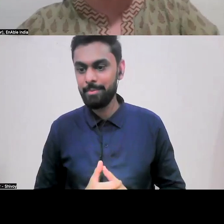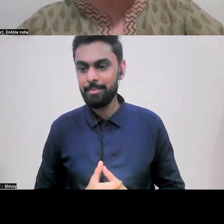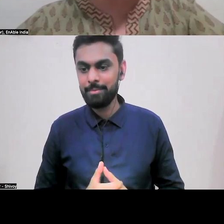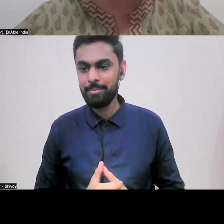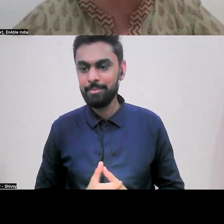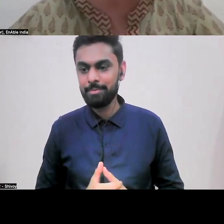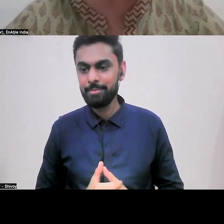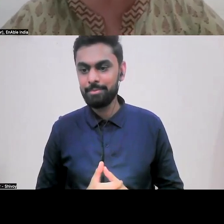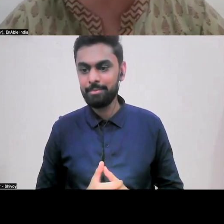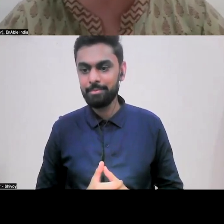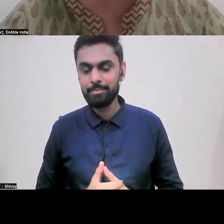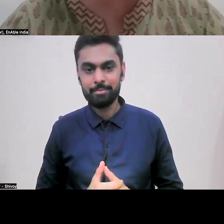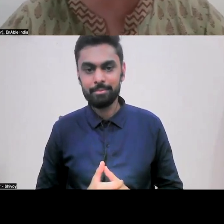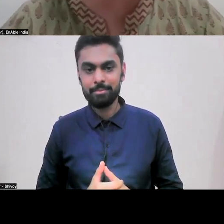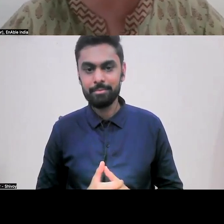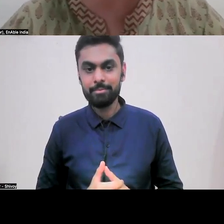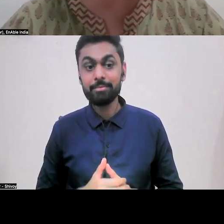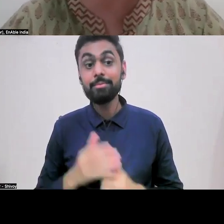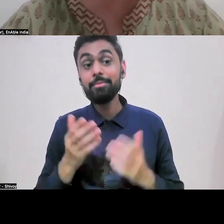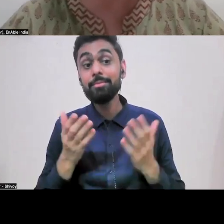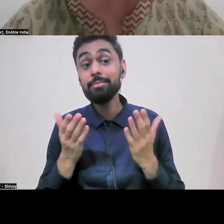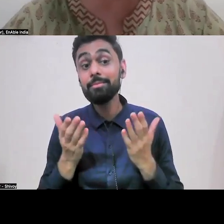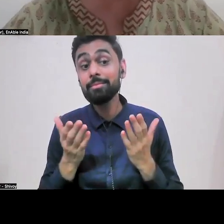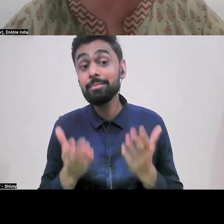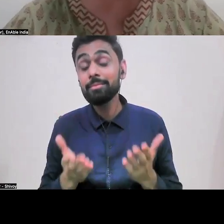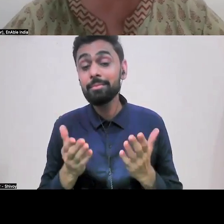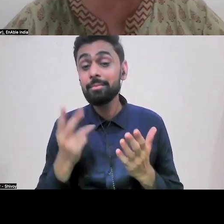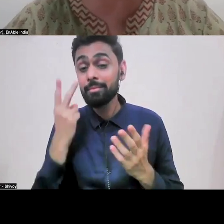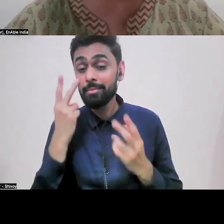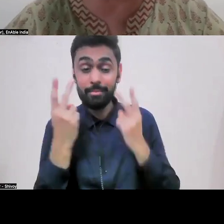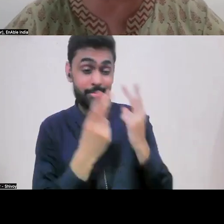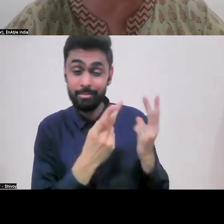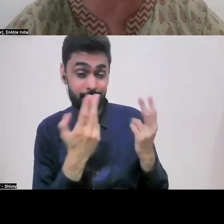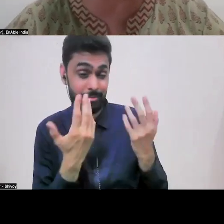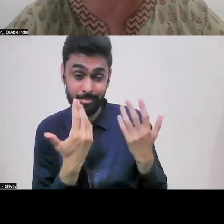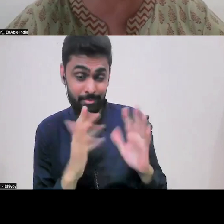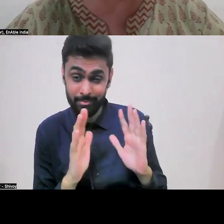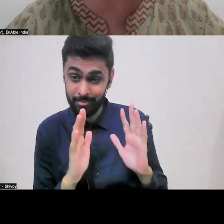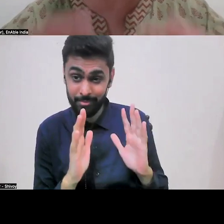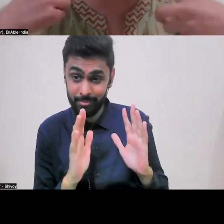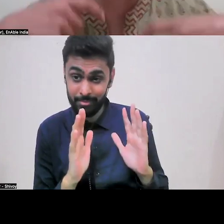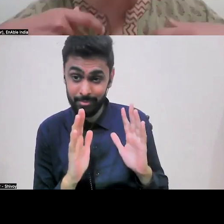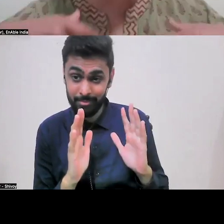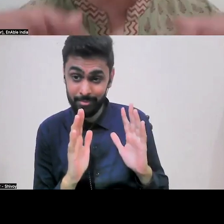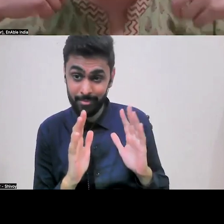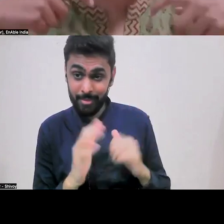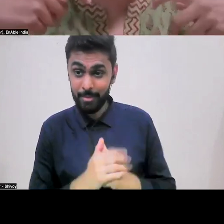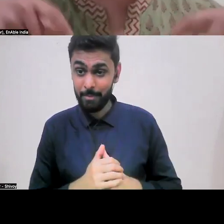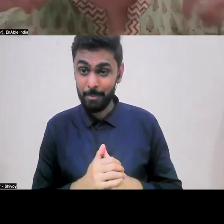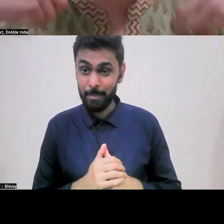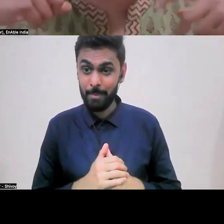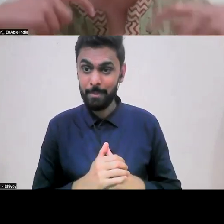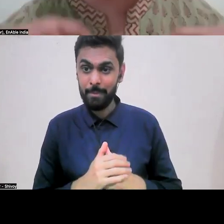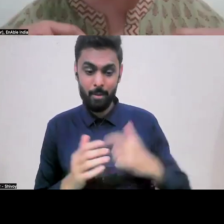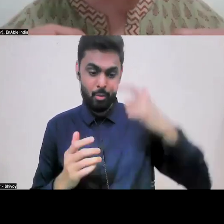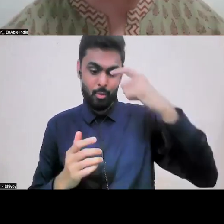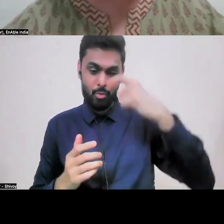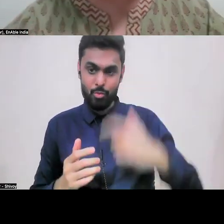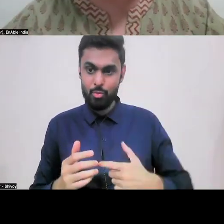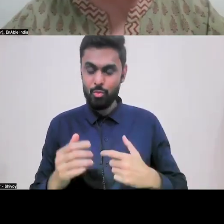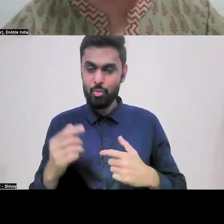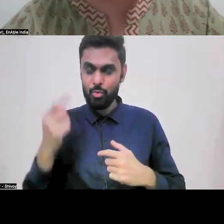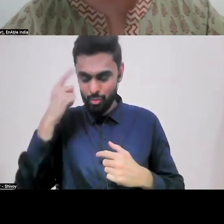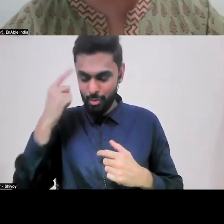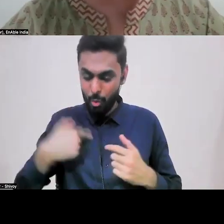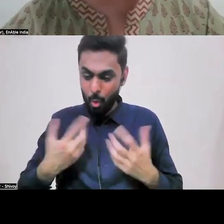So I think what we realize now is that because of making sure that the candidate expects more from